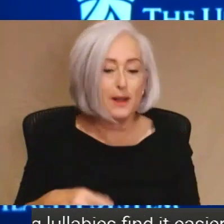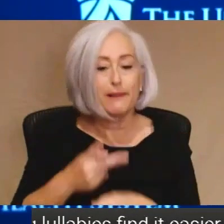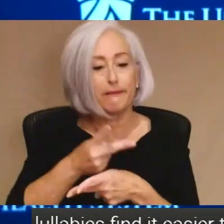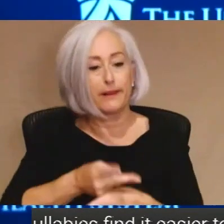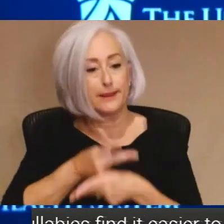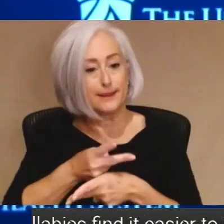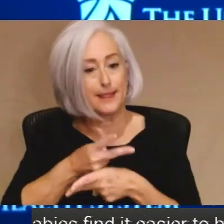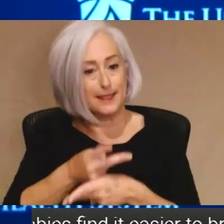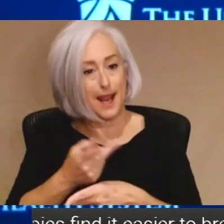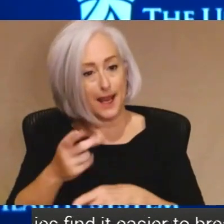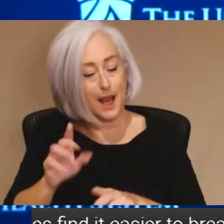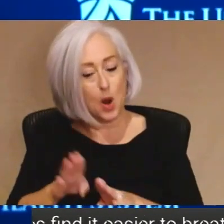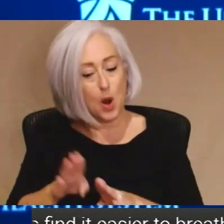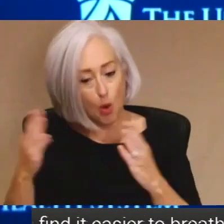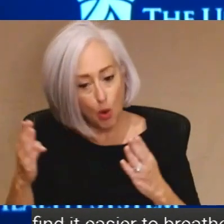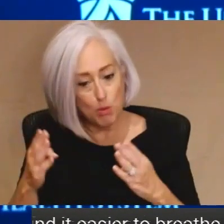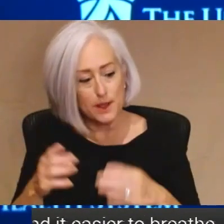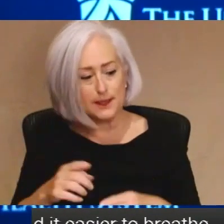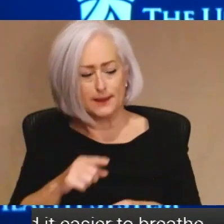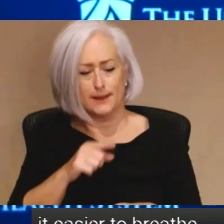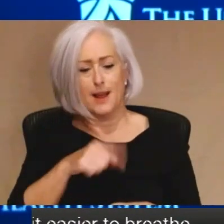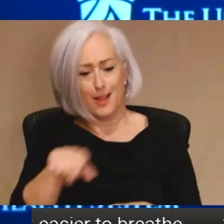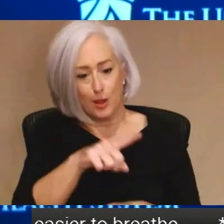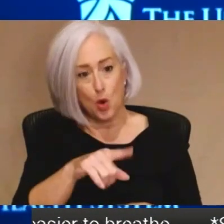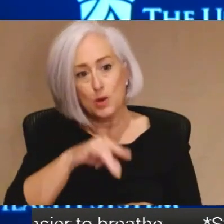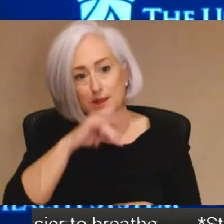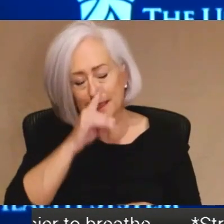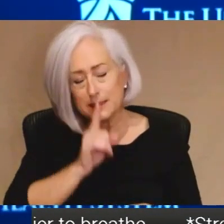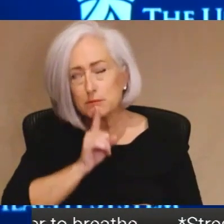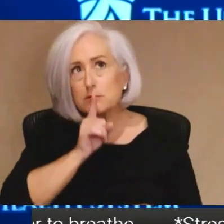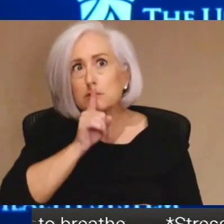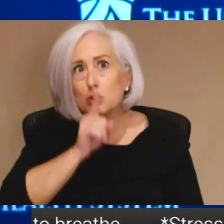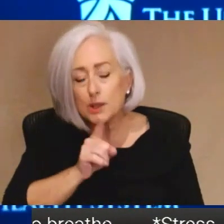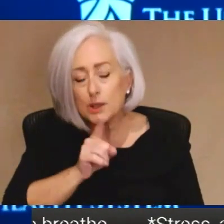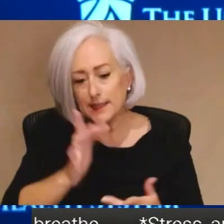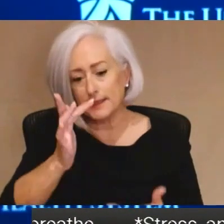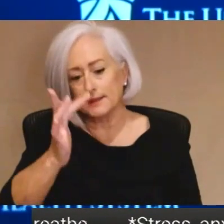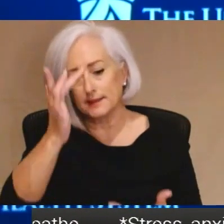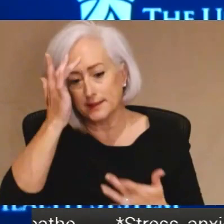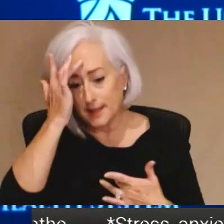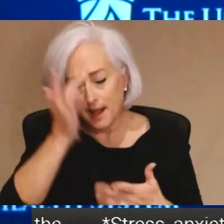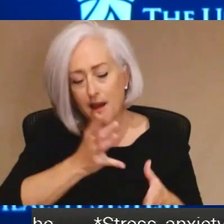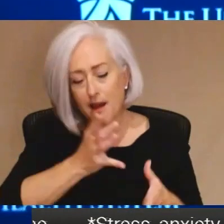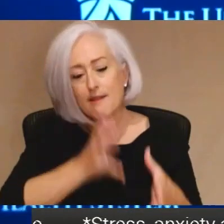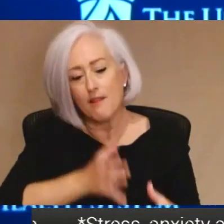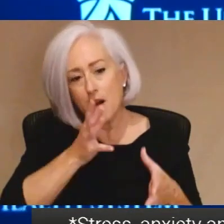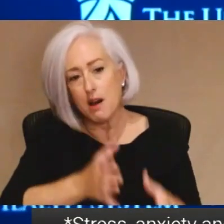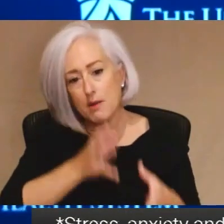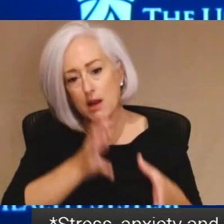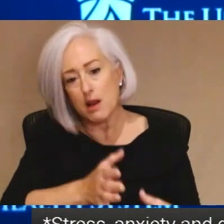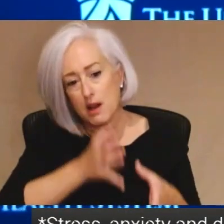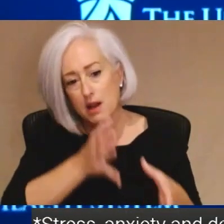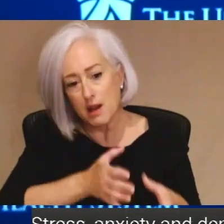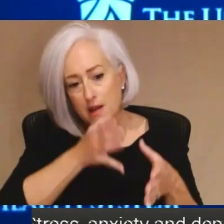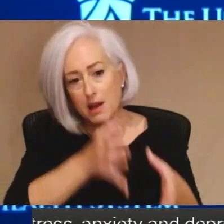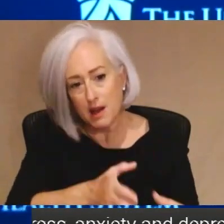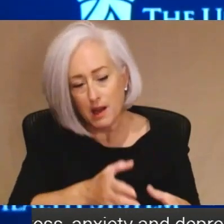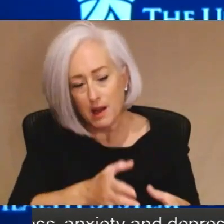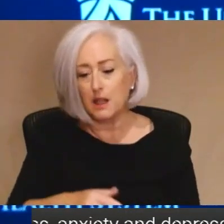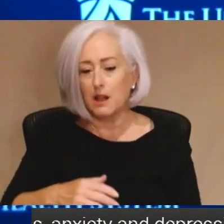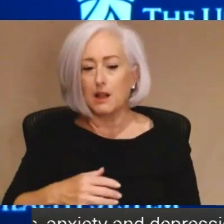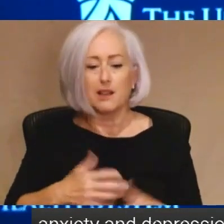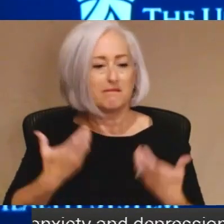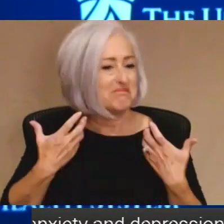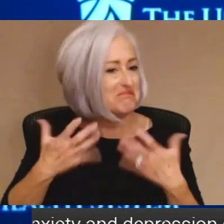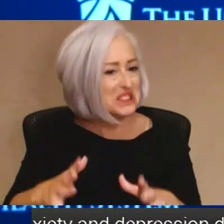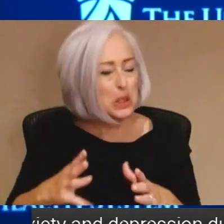are really sick, vomiting that can't stop, not eating, not doing anything, and then as their